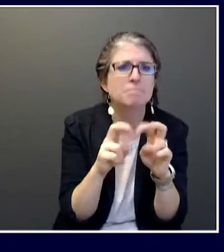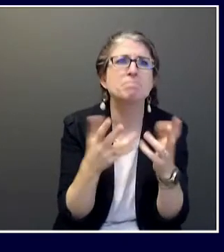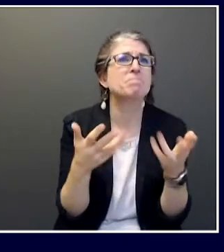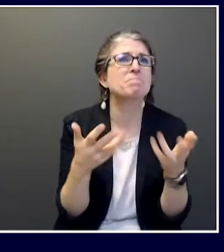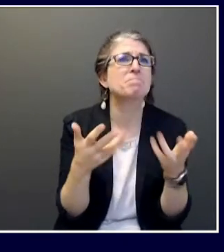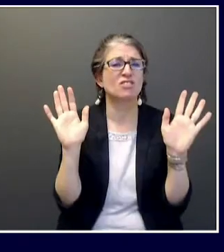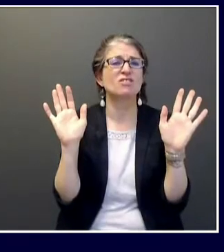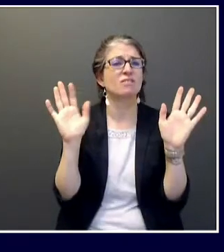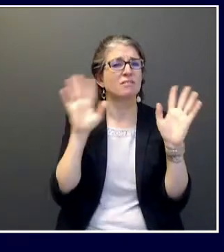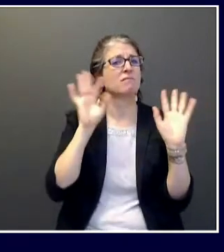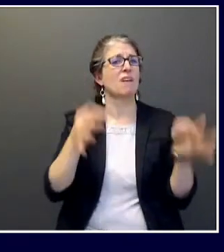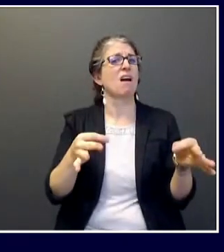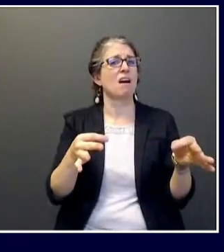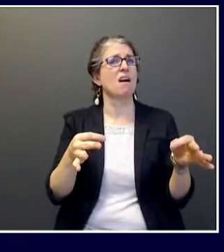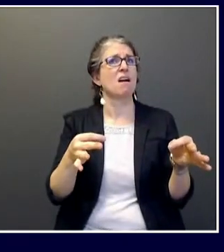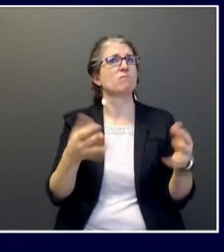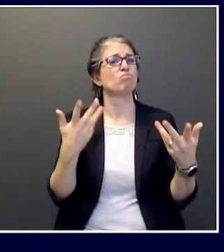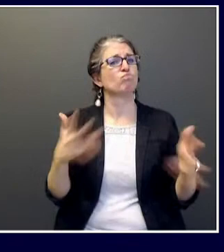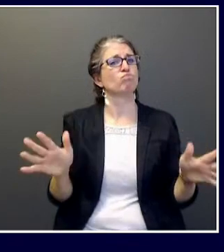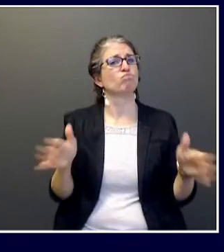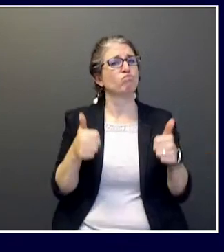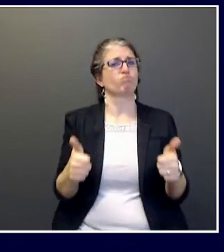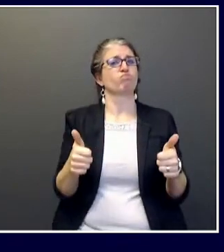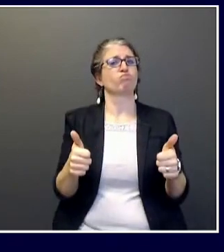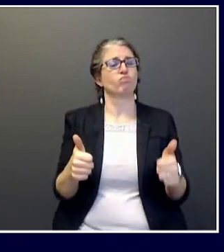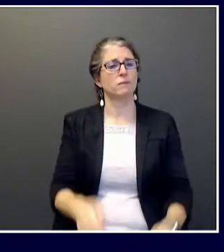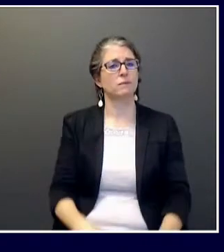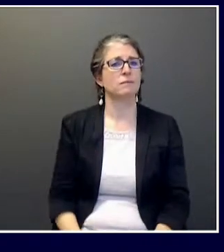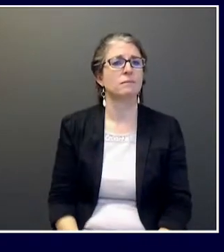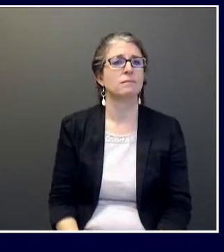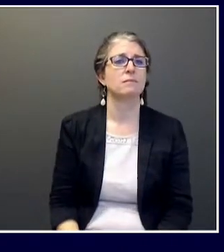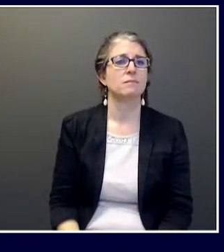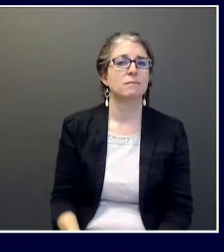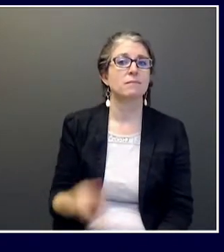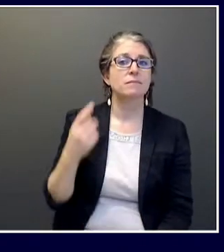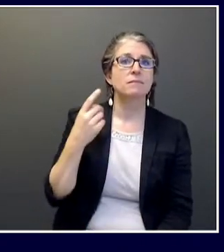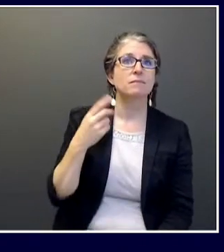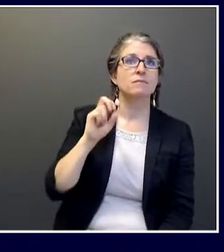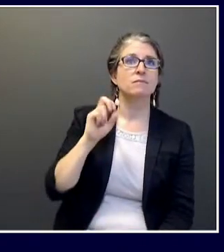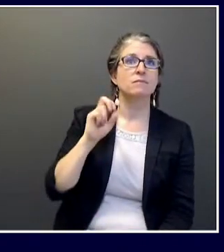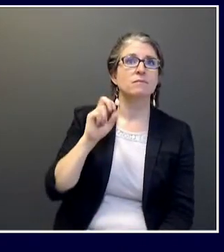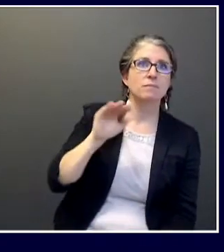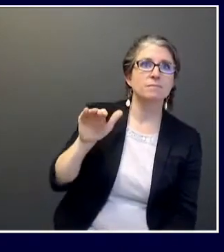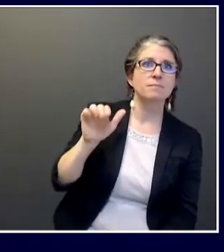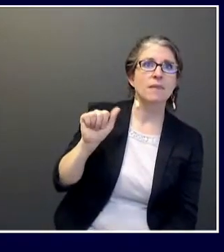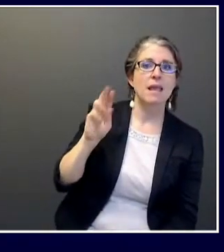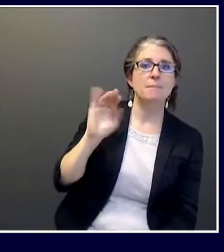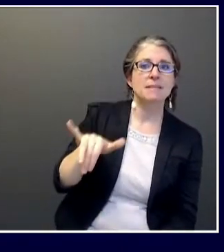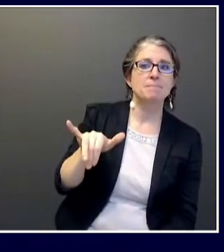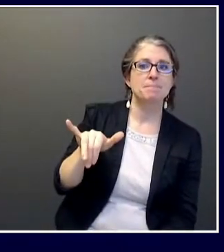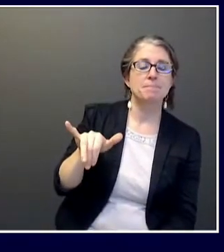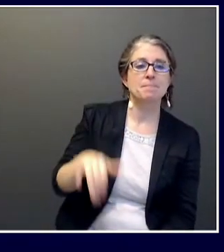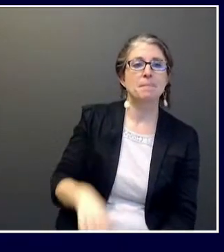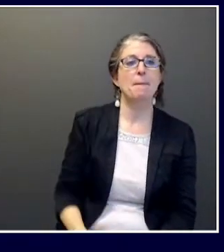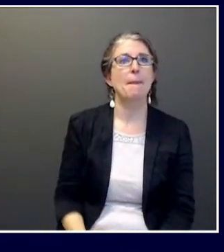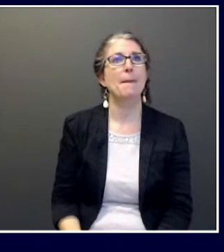Thank you. Thanks, Mel. Amy Brown, over to you. Thank you, Dr. Shah and Commissioner Lambrou. I have a couple of questions